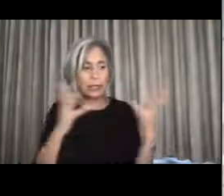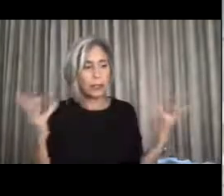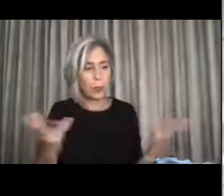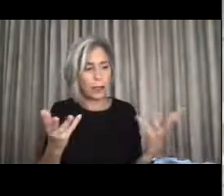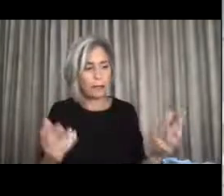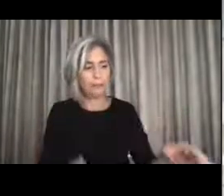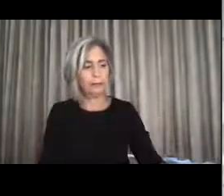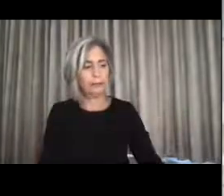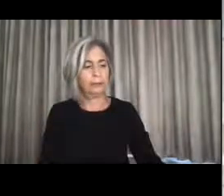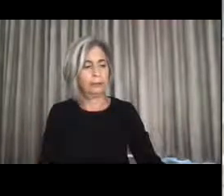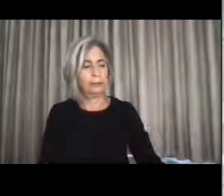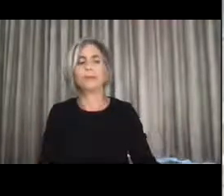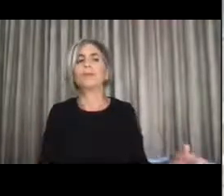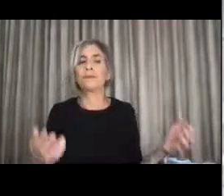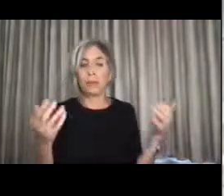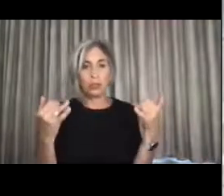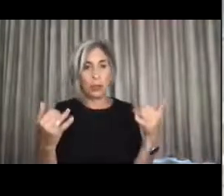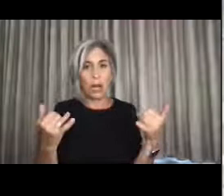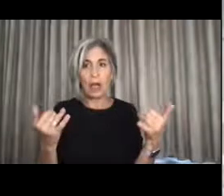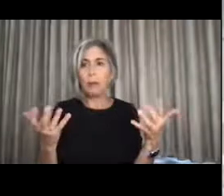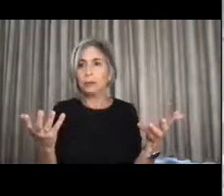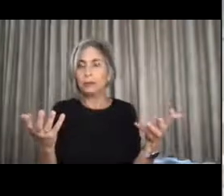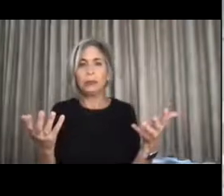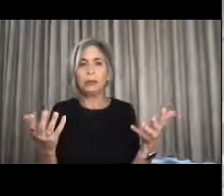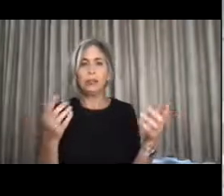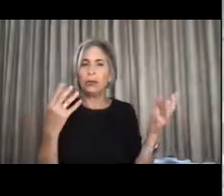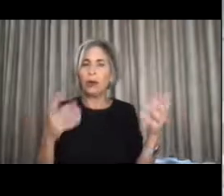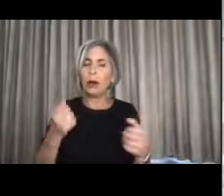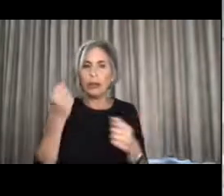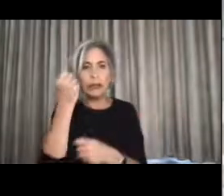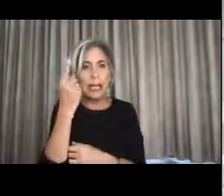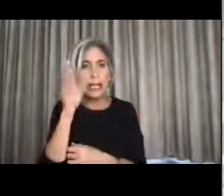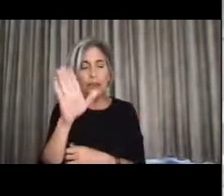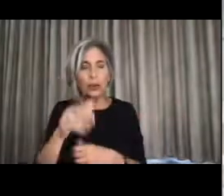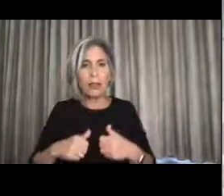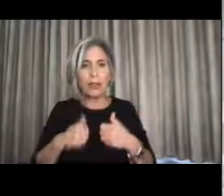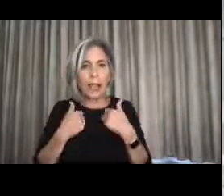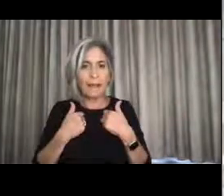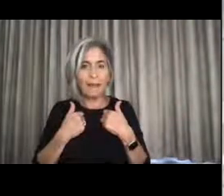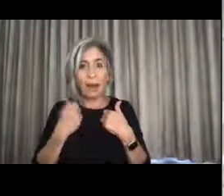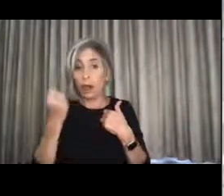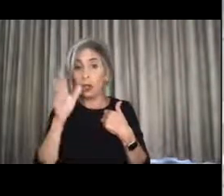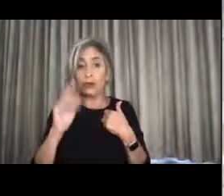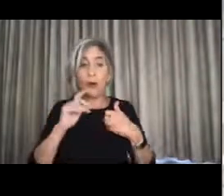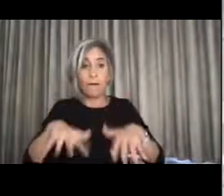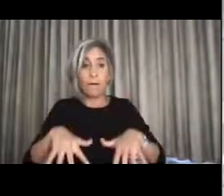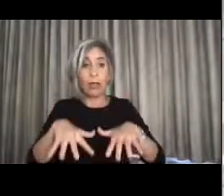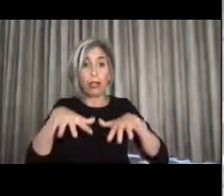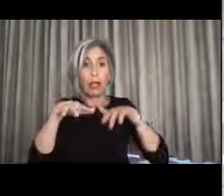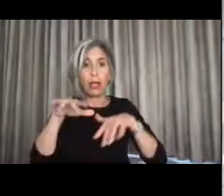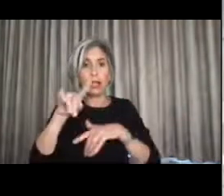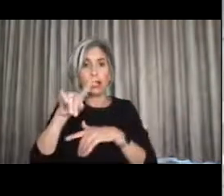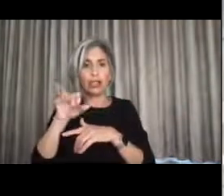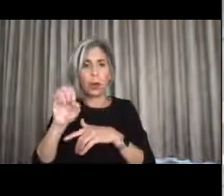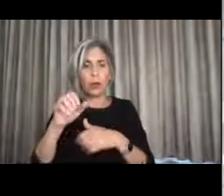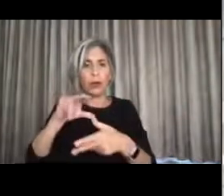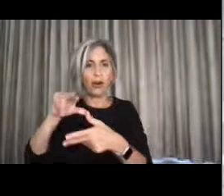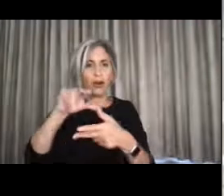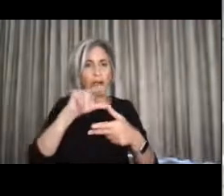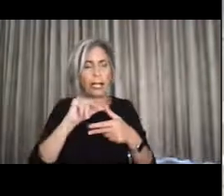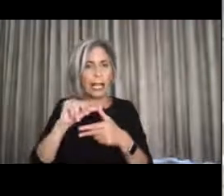So as you put together an understanding of what your life is like, you need to look at your flood zones and your hurricane evacuation zones.